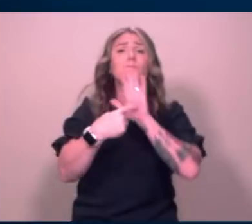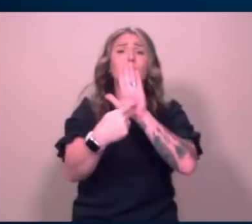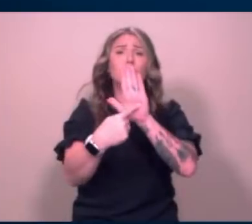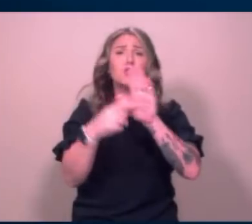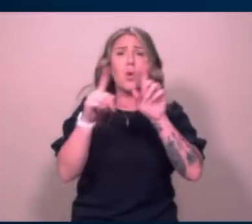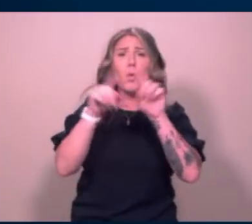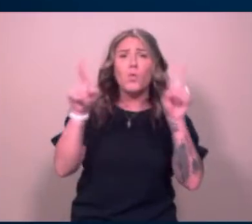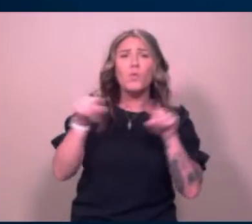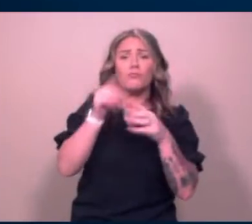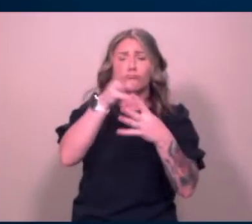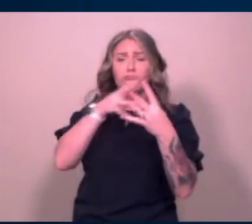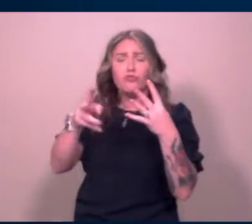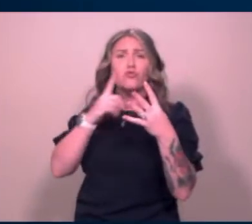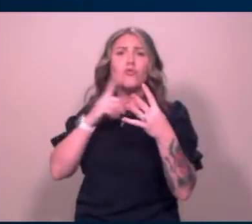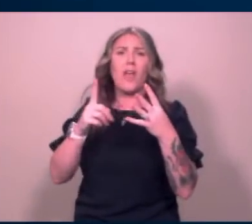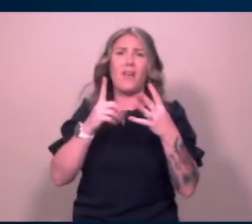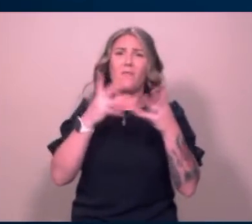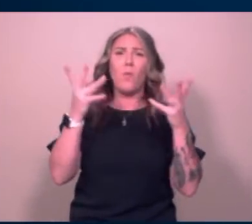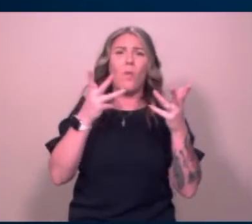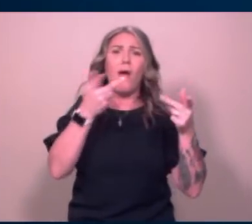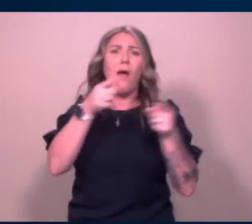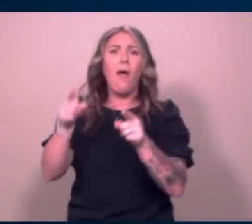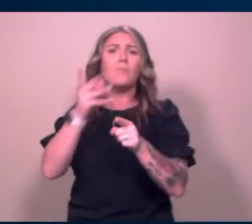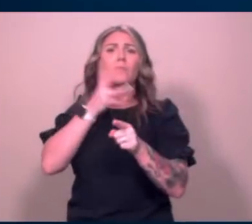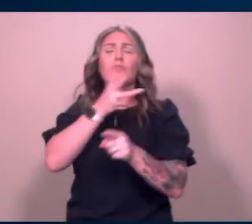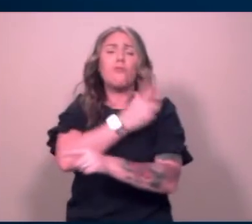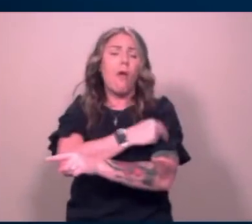on rural hospitals to transfer patients out.